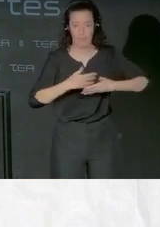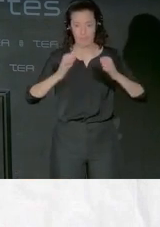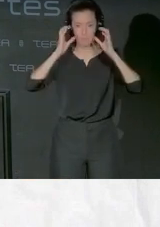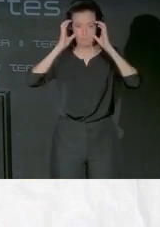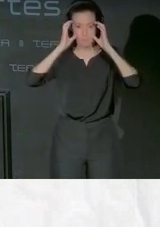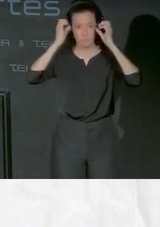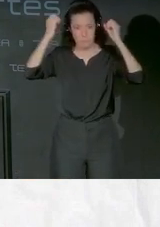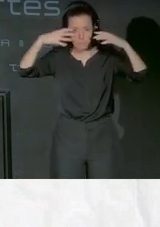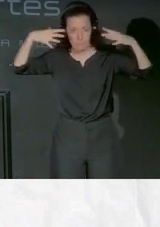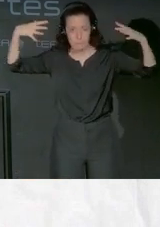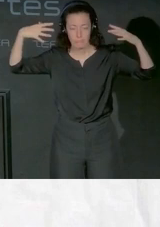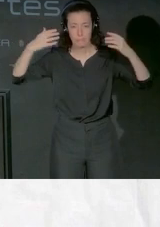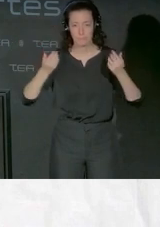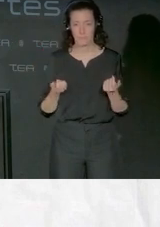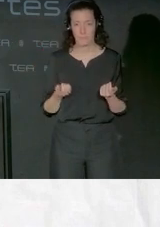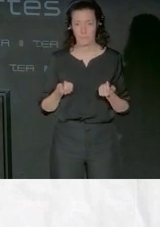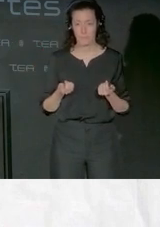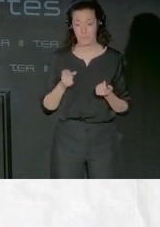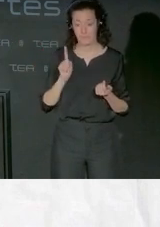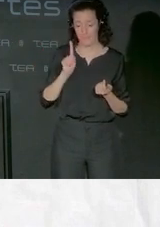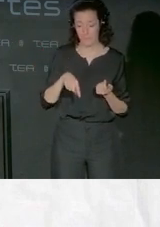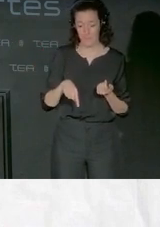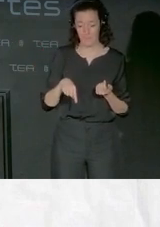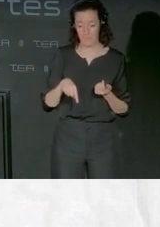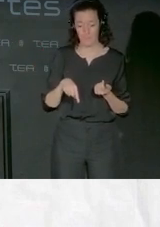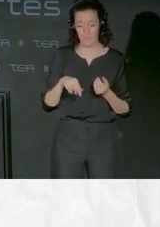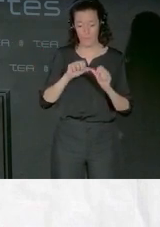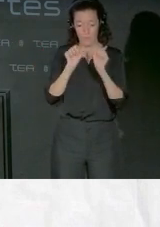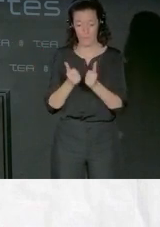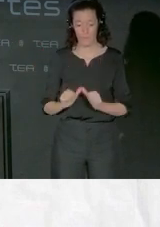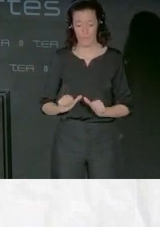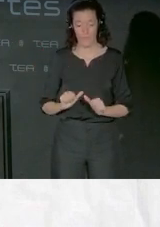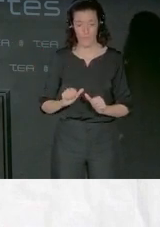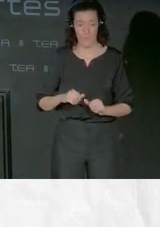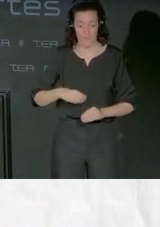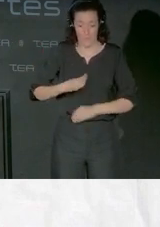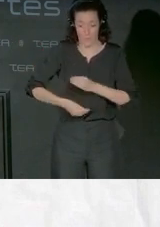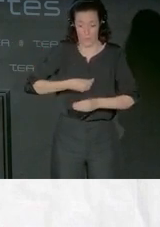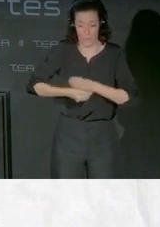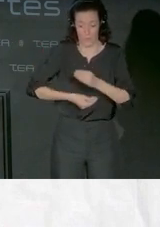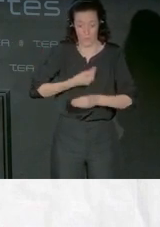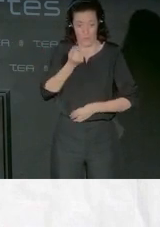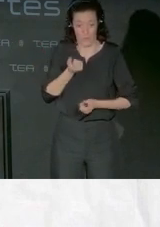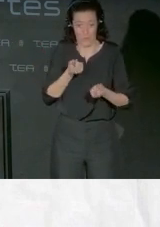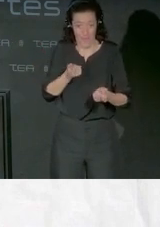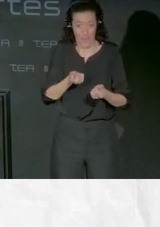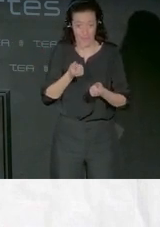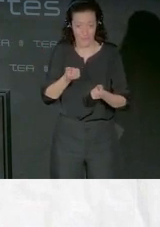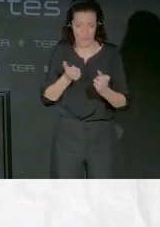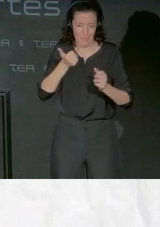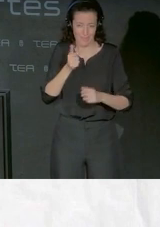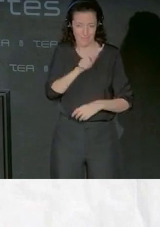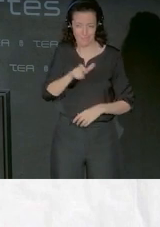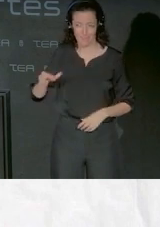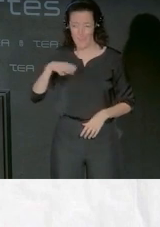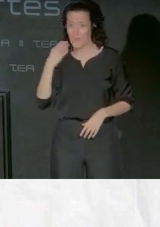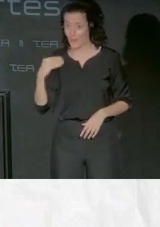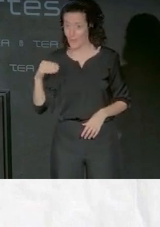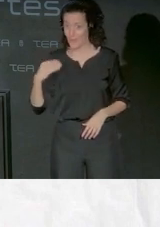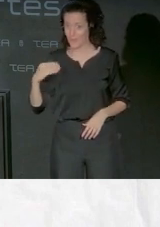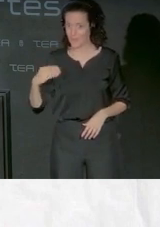in particular the younger generations, is driving new business models. Companies are having to